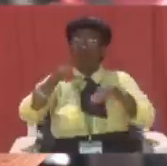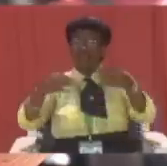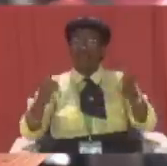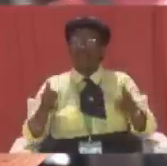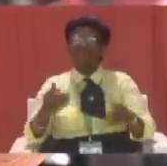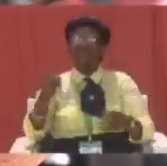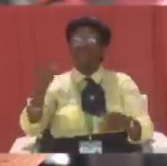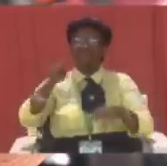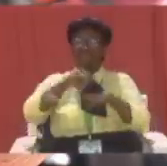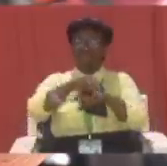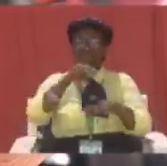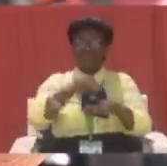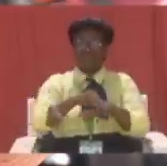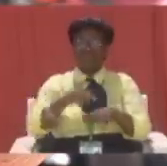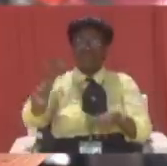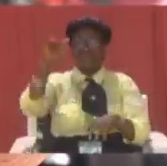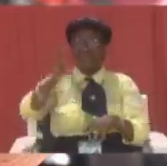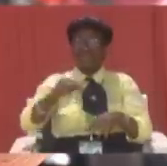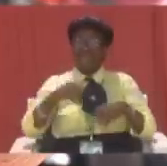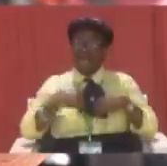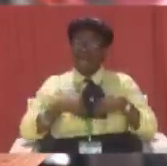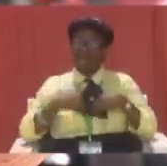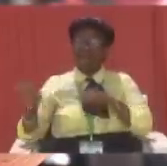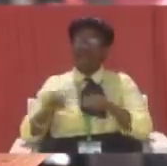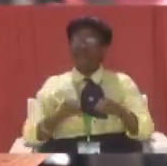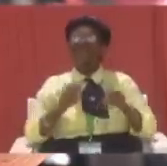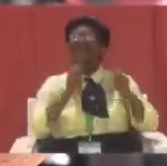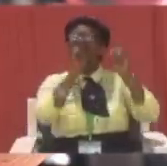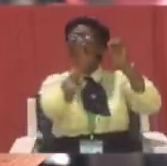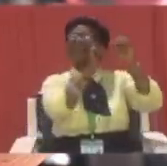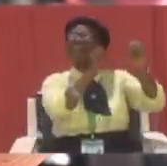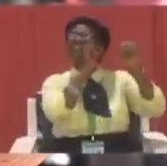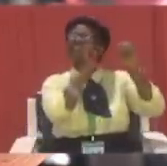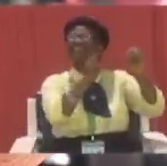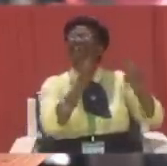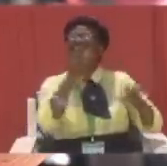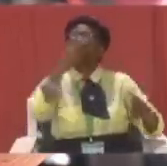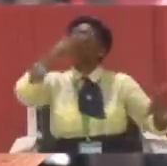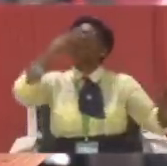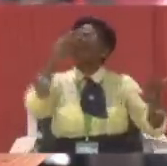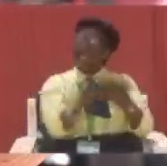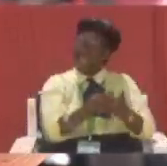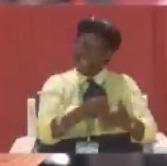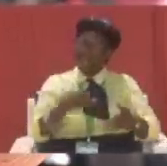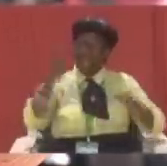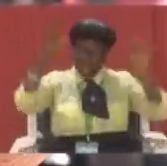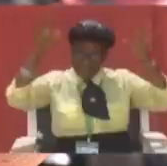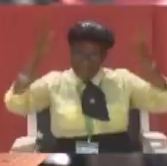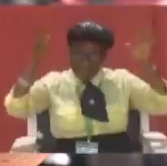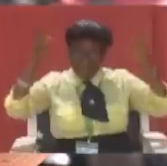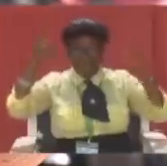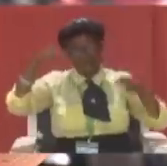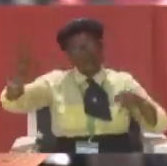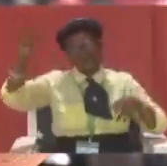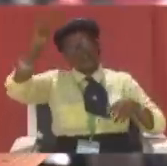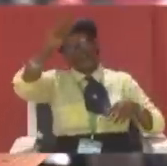They've all done excellently well. I think we should give the Lord a big round of applause for all of